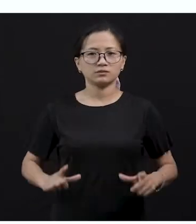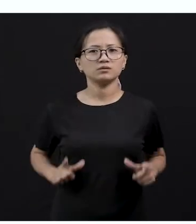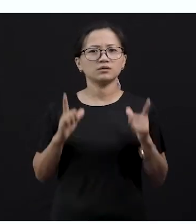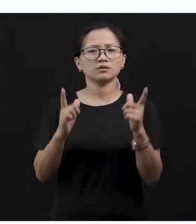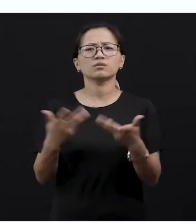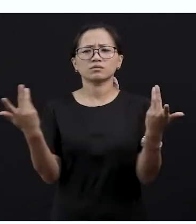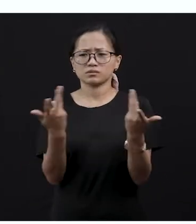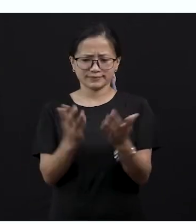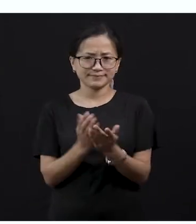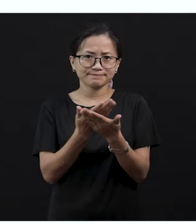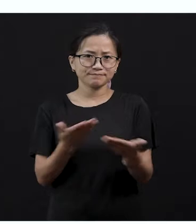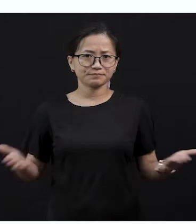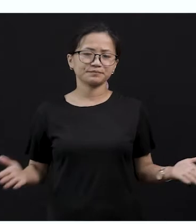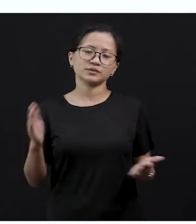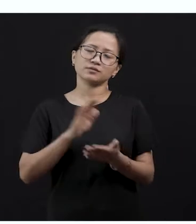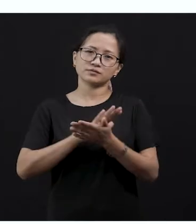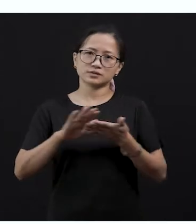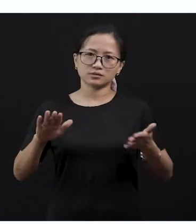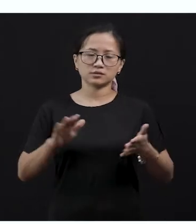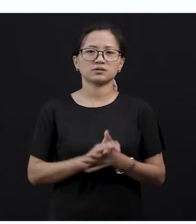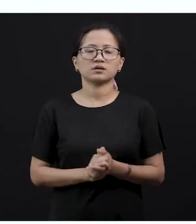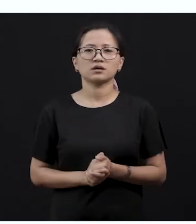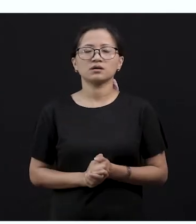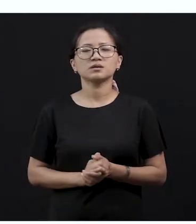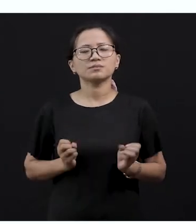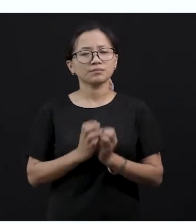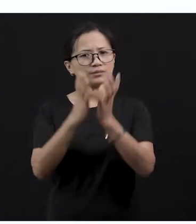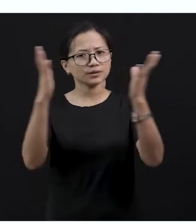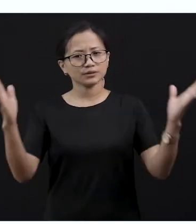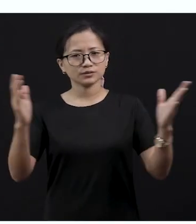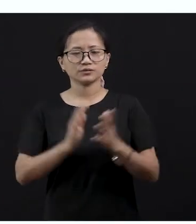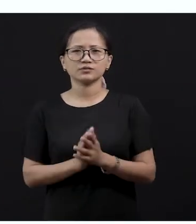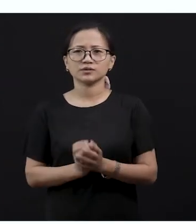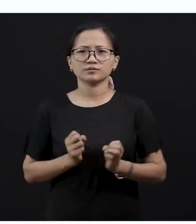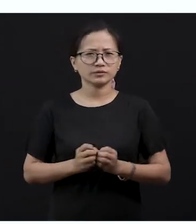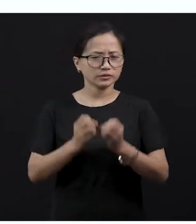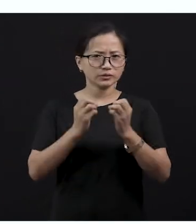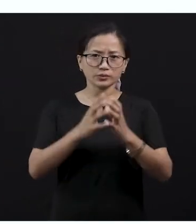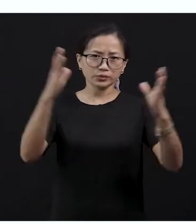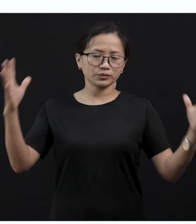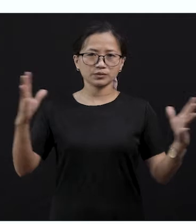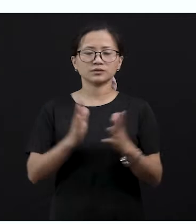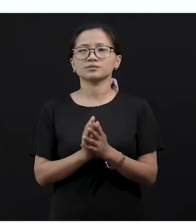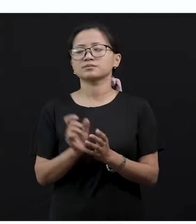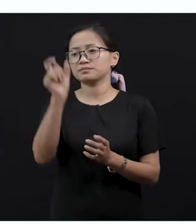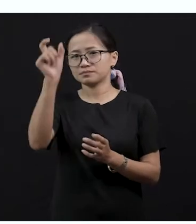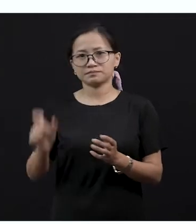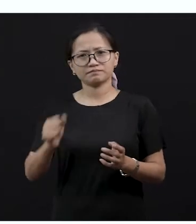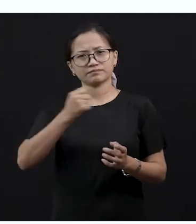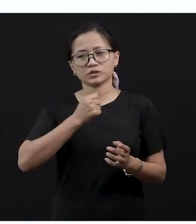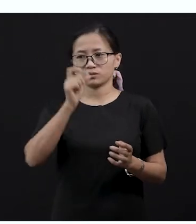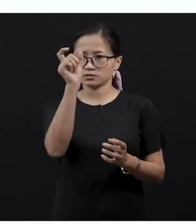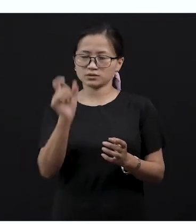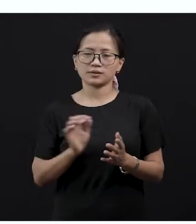what are the things that they have done, and also many of these great personalities have left